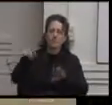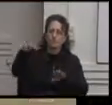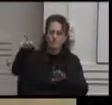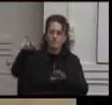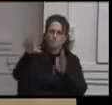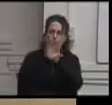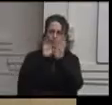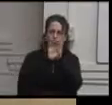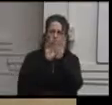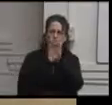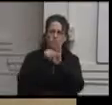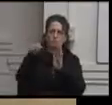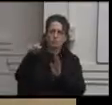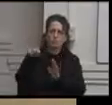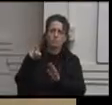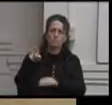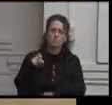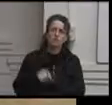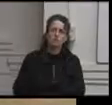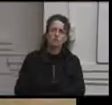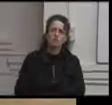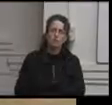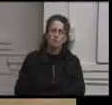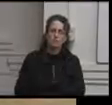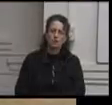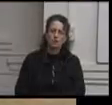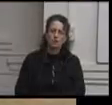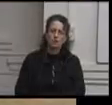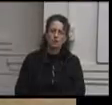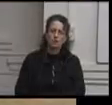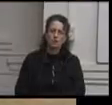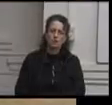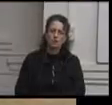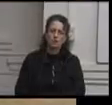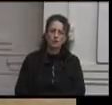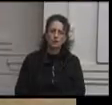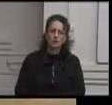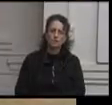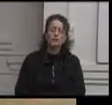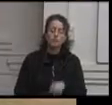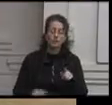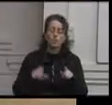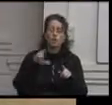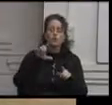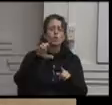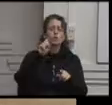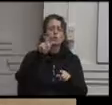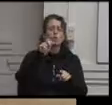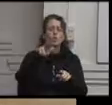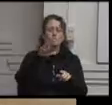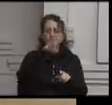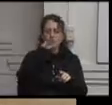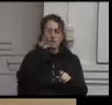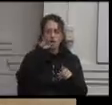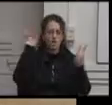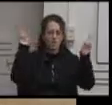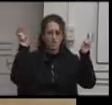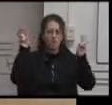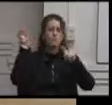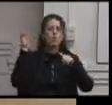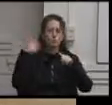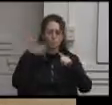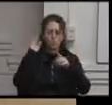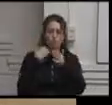the solar farm that we are buying power out of, and this is going to be going